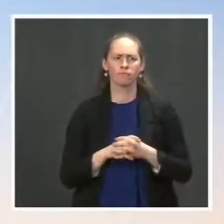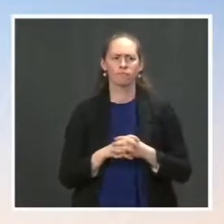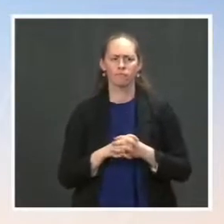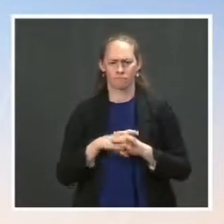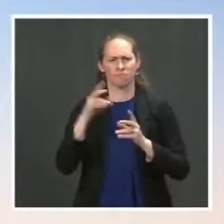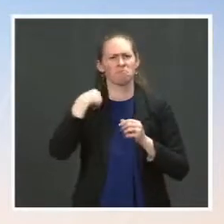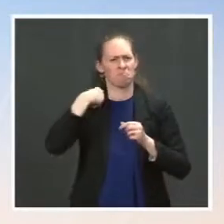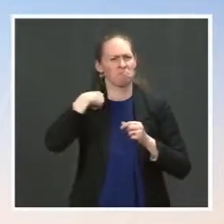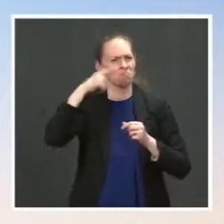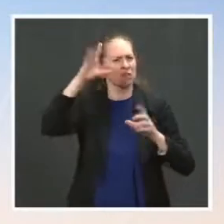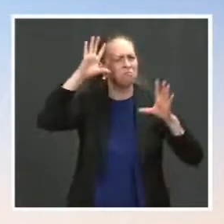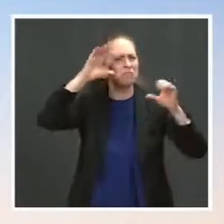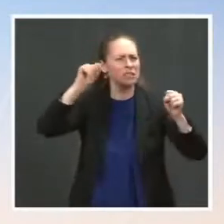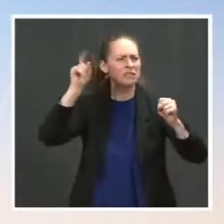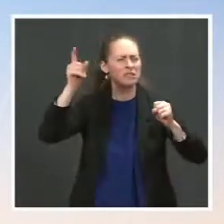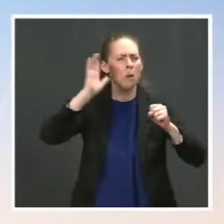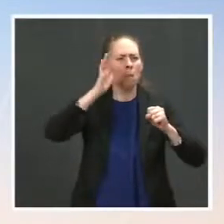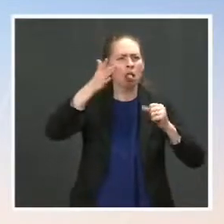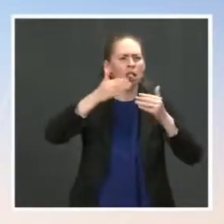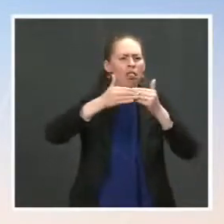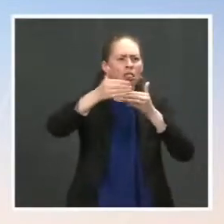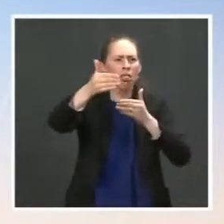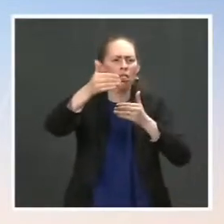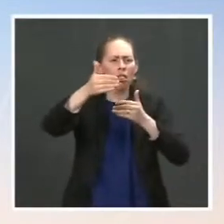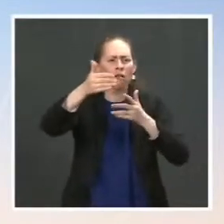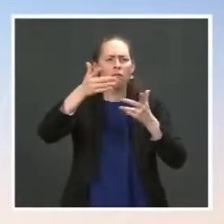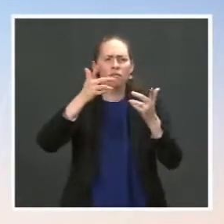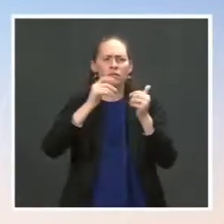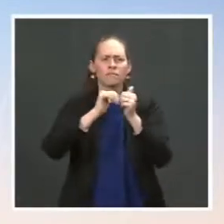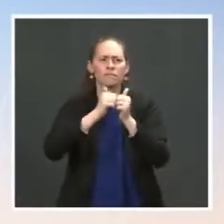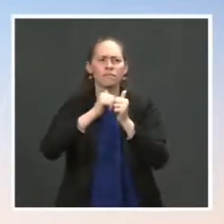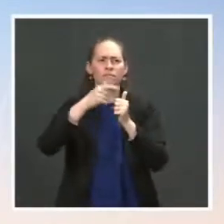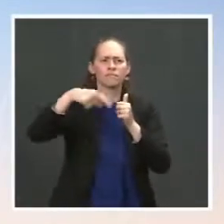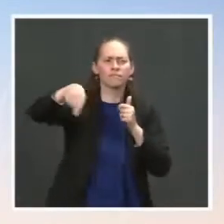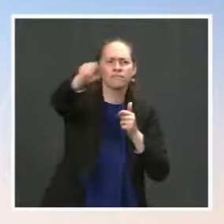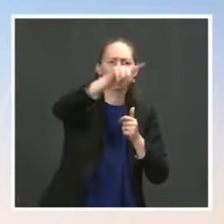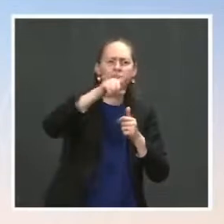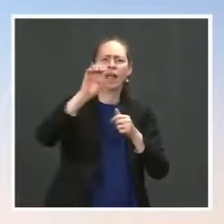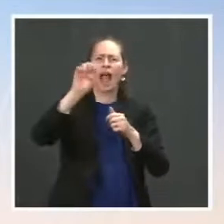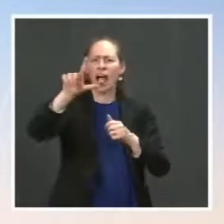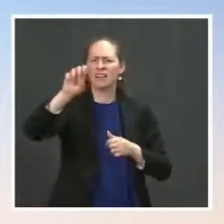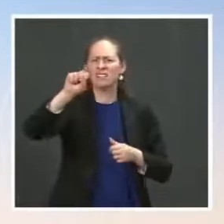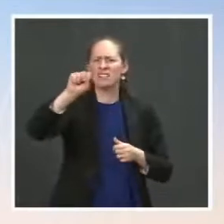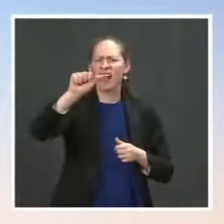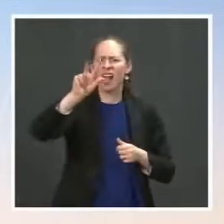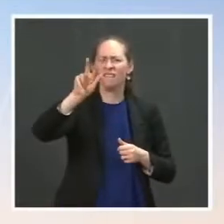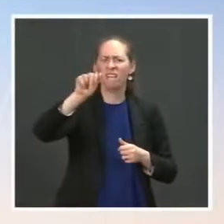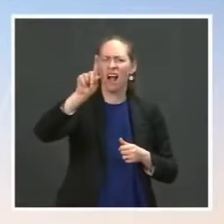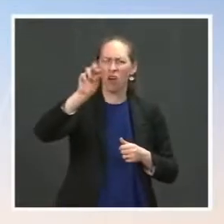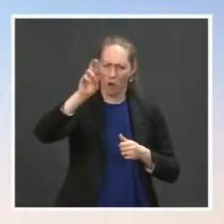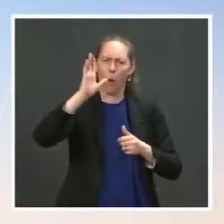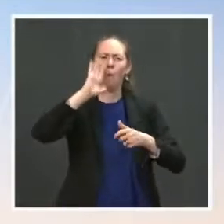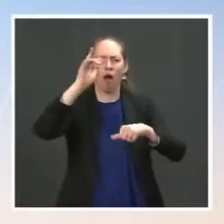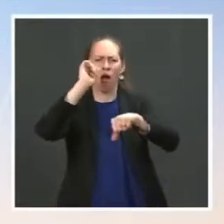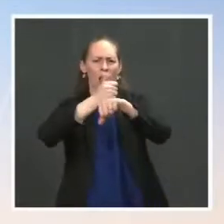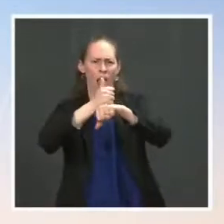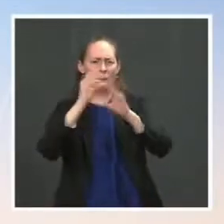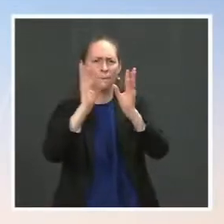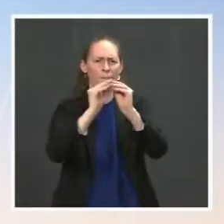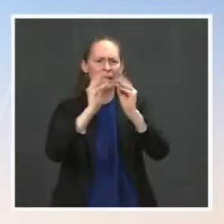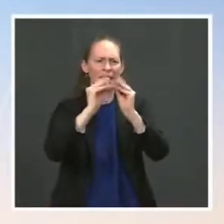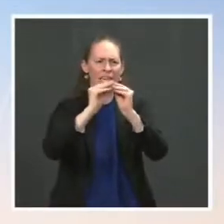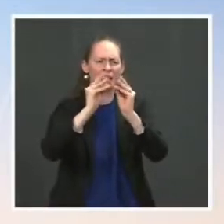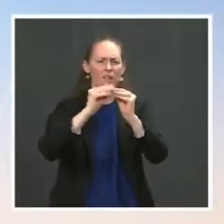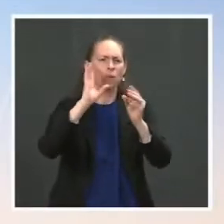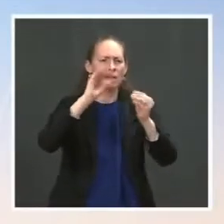meeting when Ricardo Zuniga was in El Salvador on the last trip, but he had a number of other constructive meetings, which we feel are a strong basis and foundation for moving